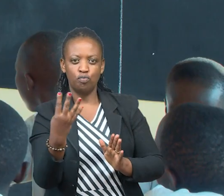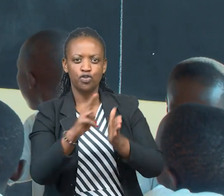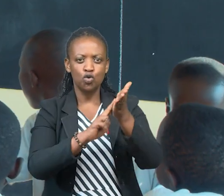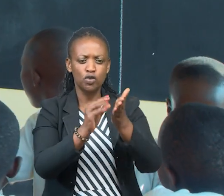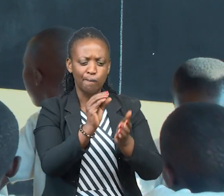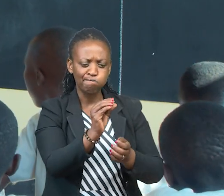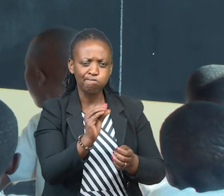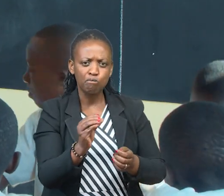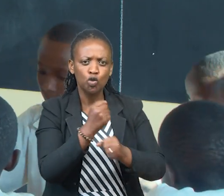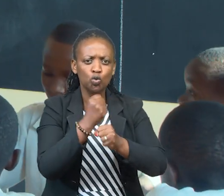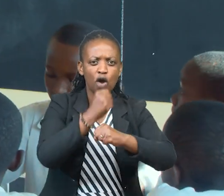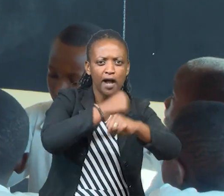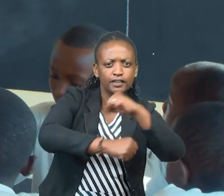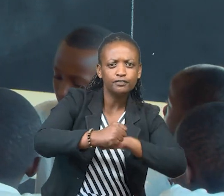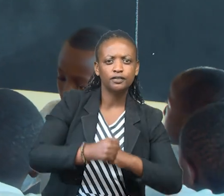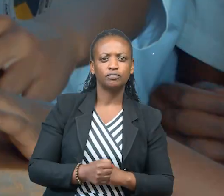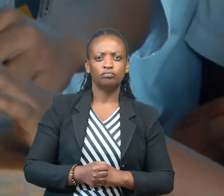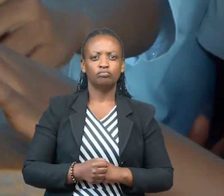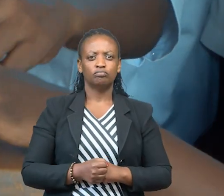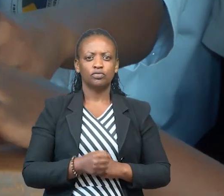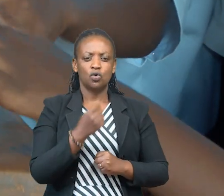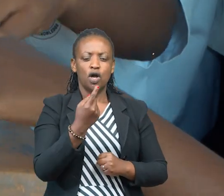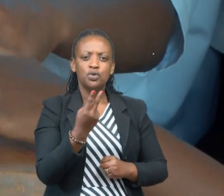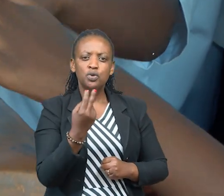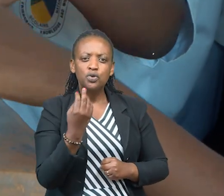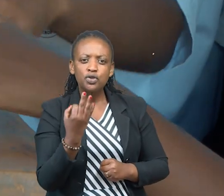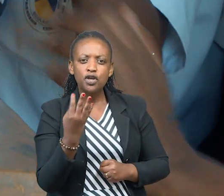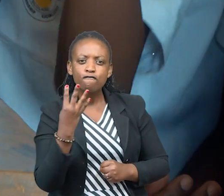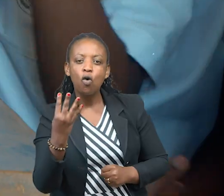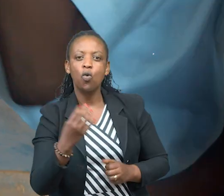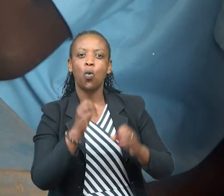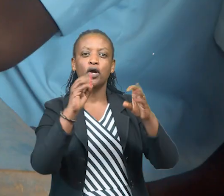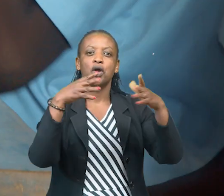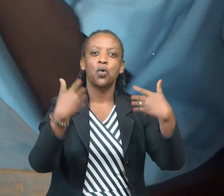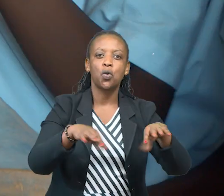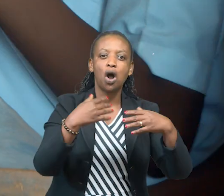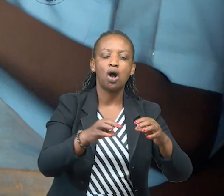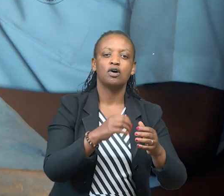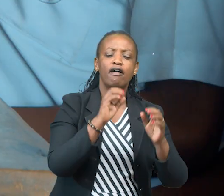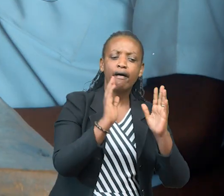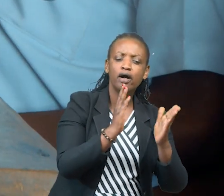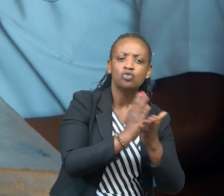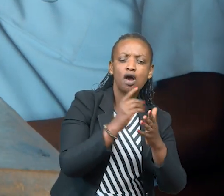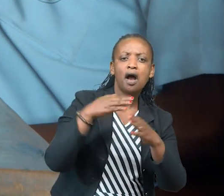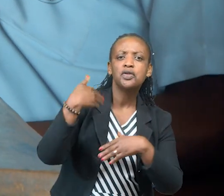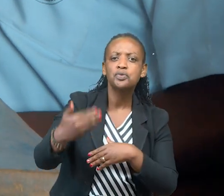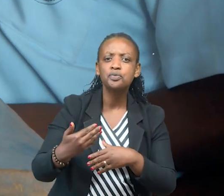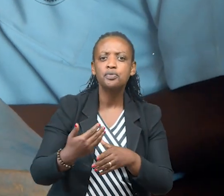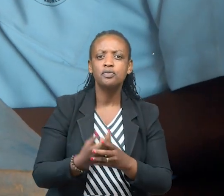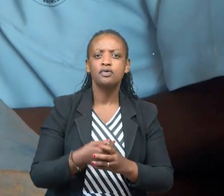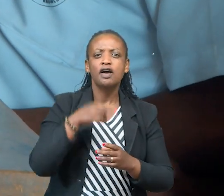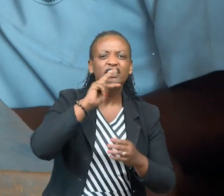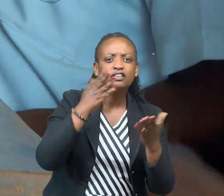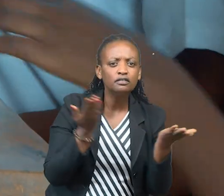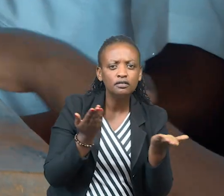4. Use counters to do the activity. 1, 2, 3, 4. Wow, 4. Then what's